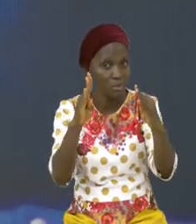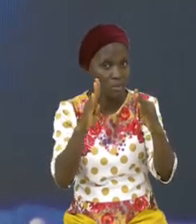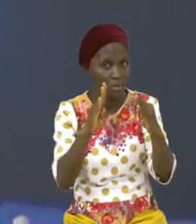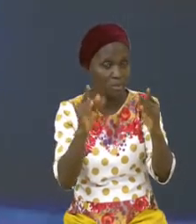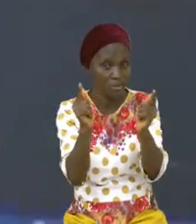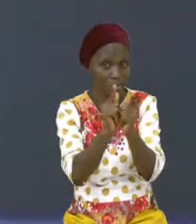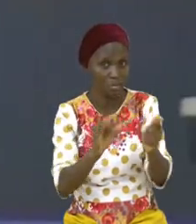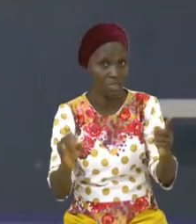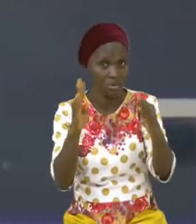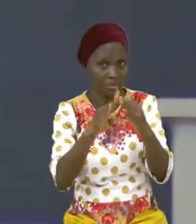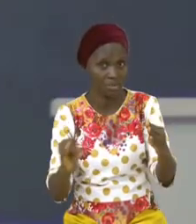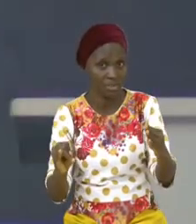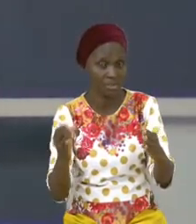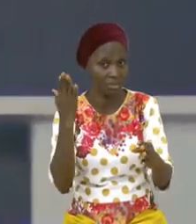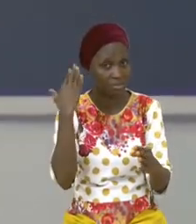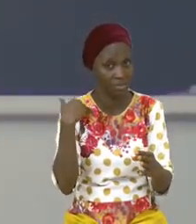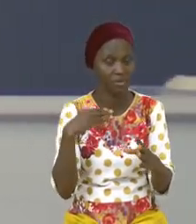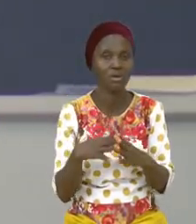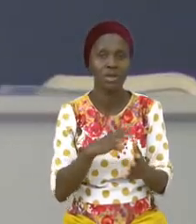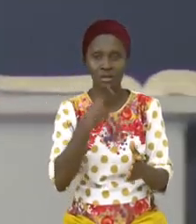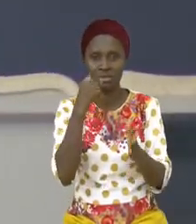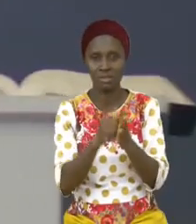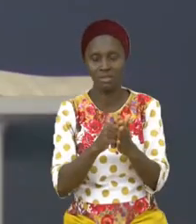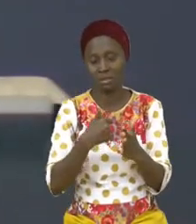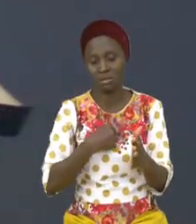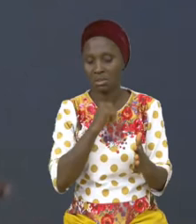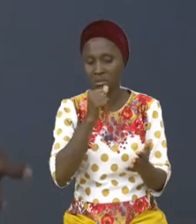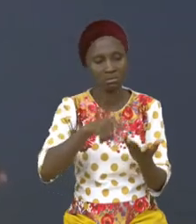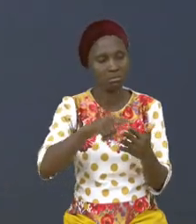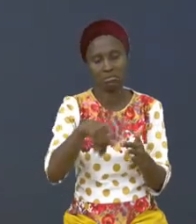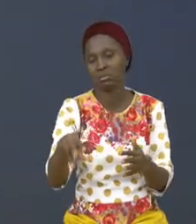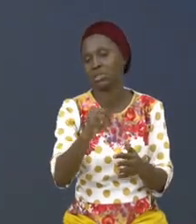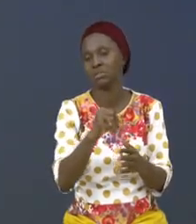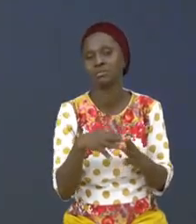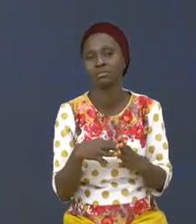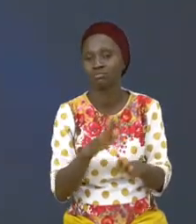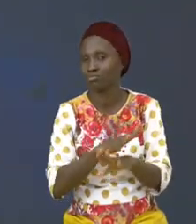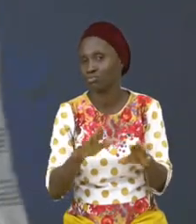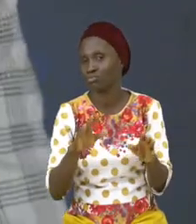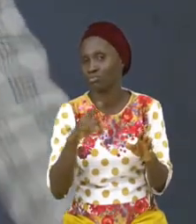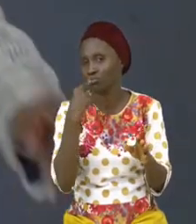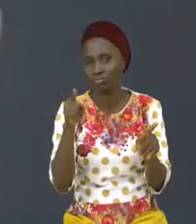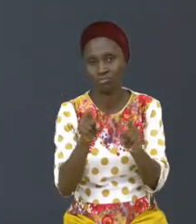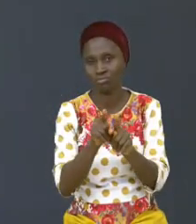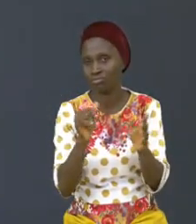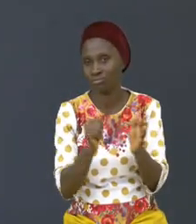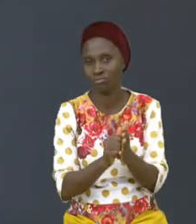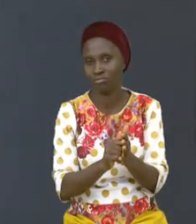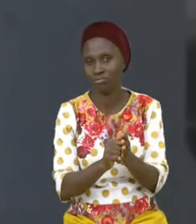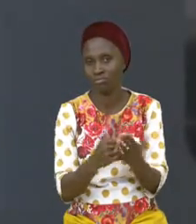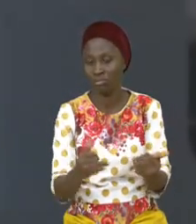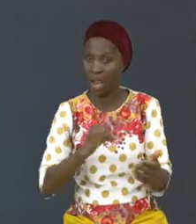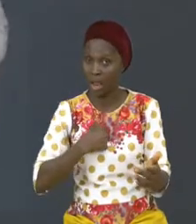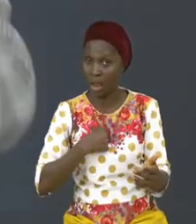and you see i am not one of them don't talk like that now i want to take